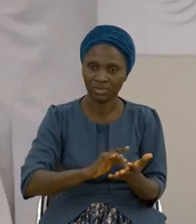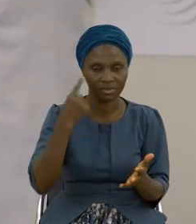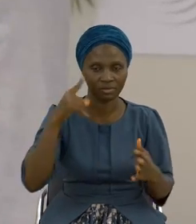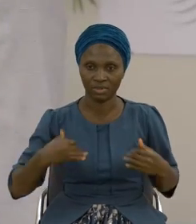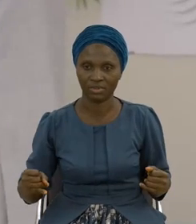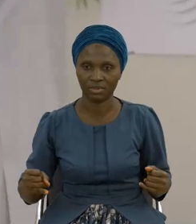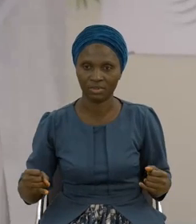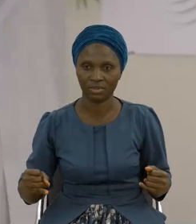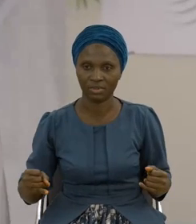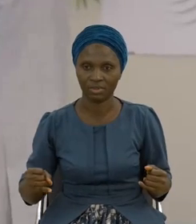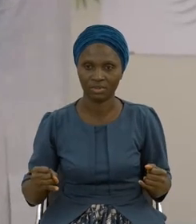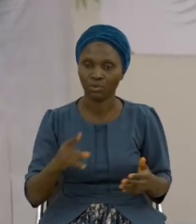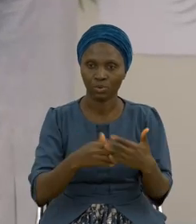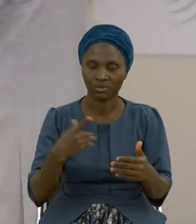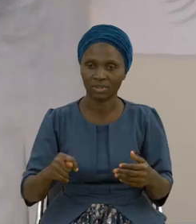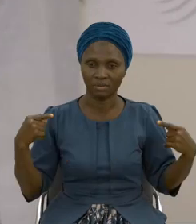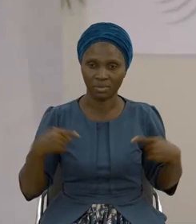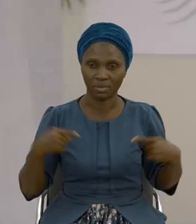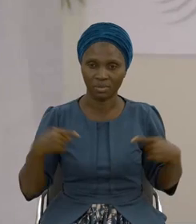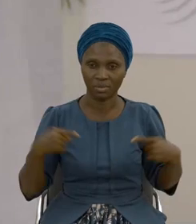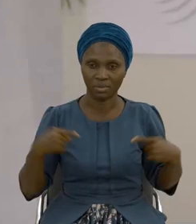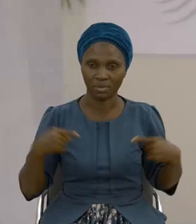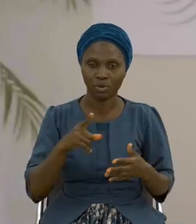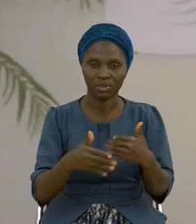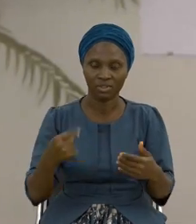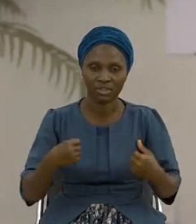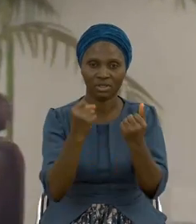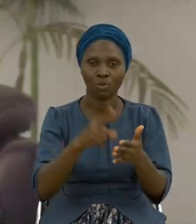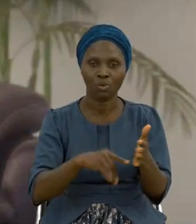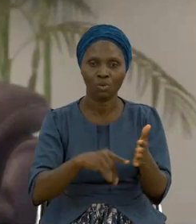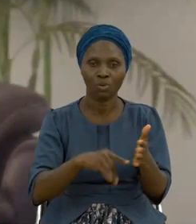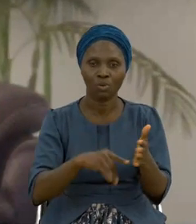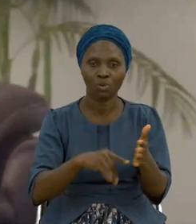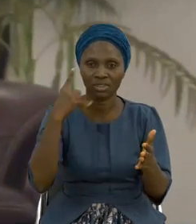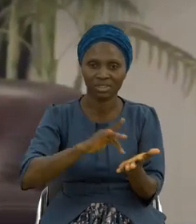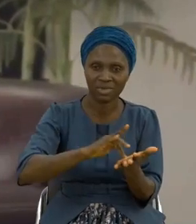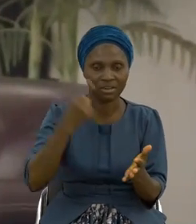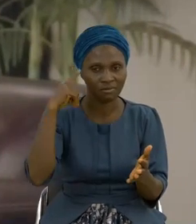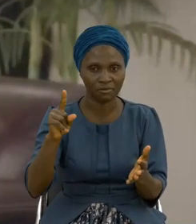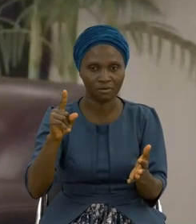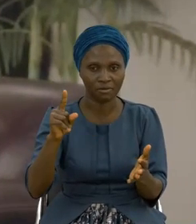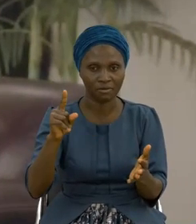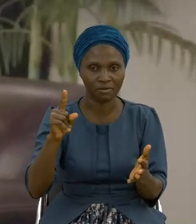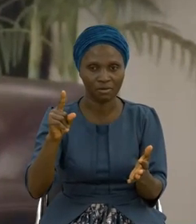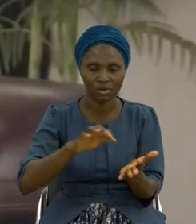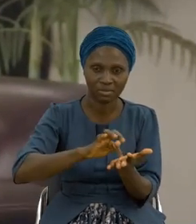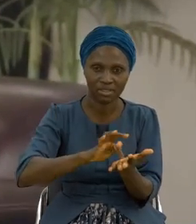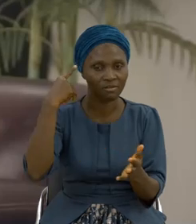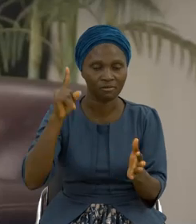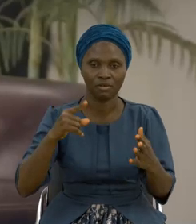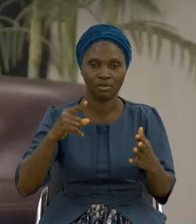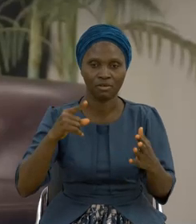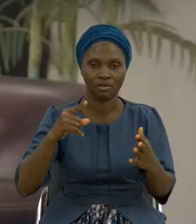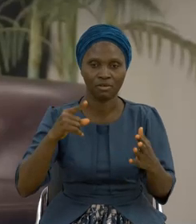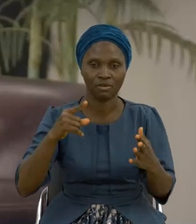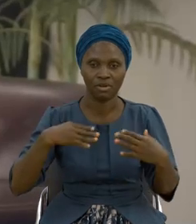medicine for healing look at proverbs chapter four